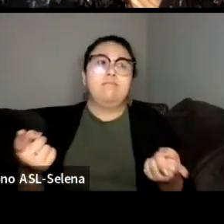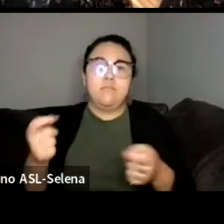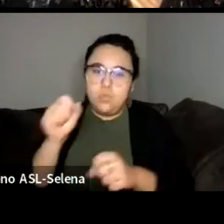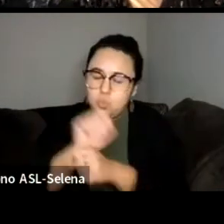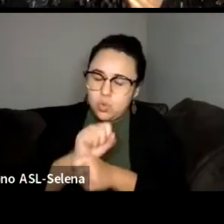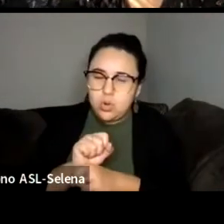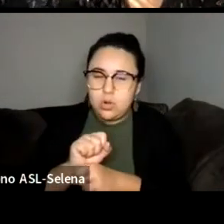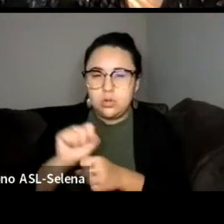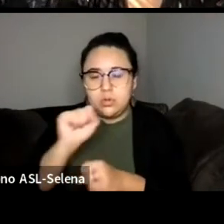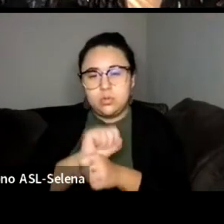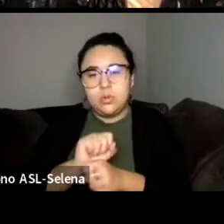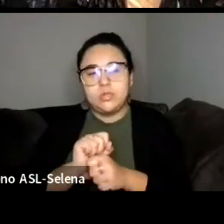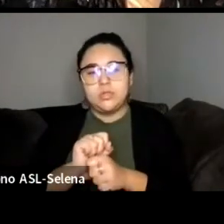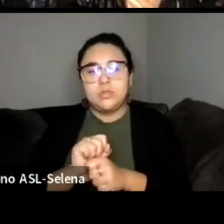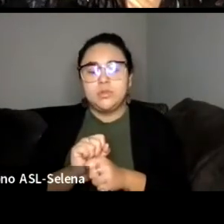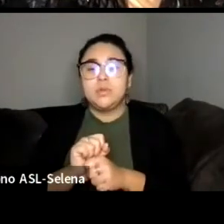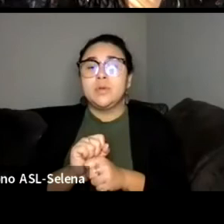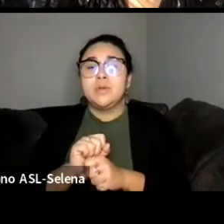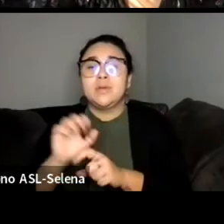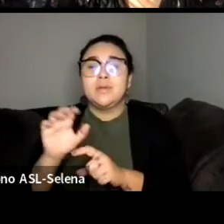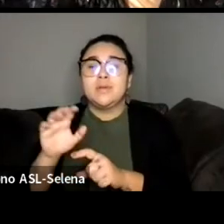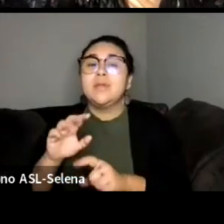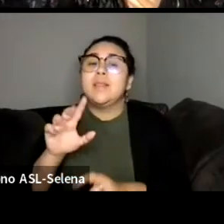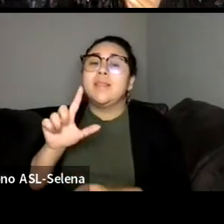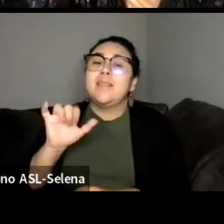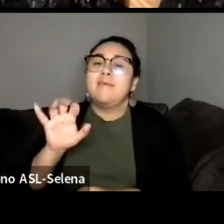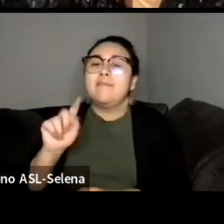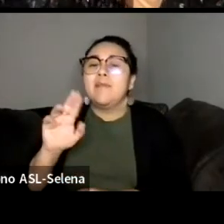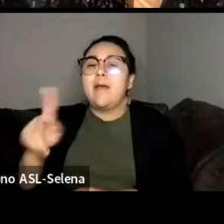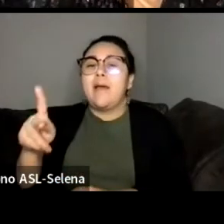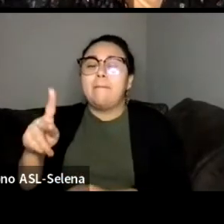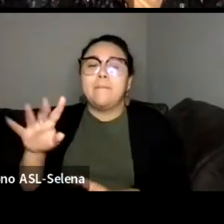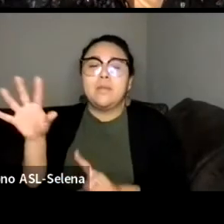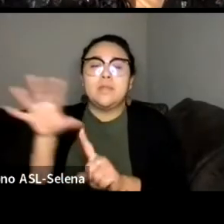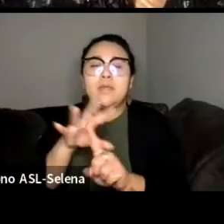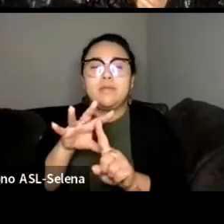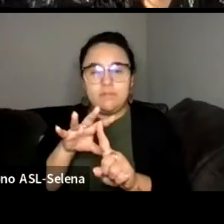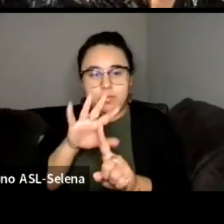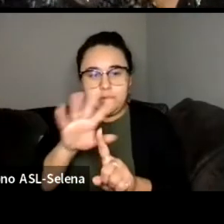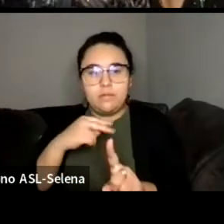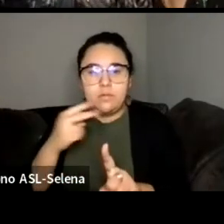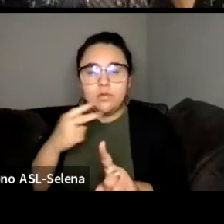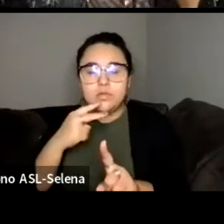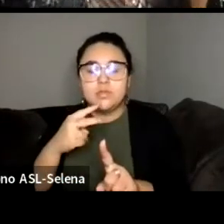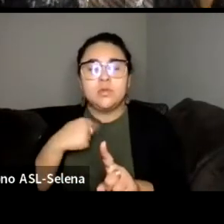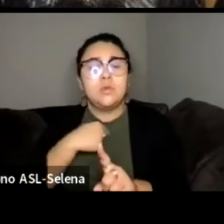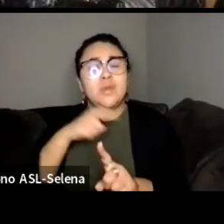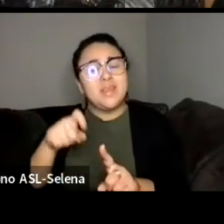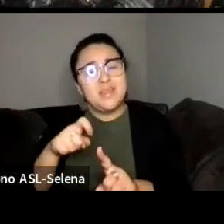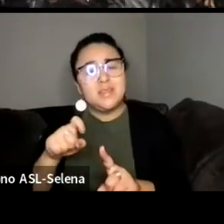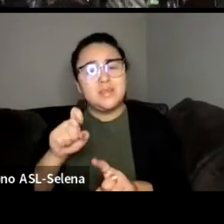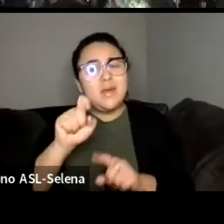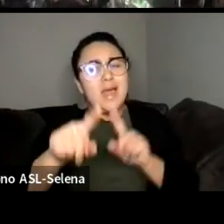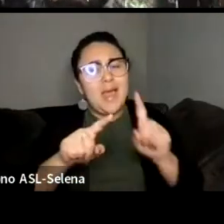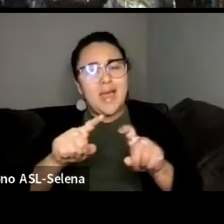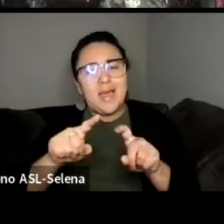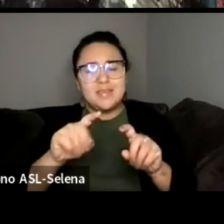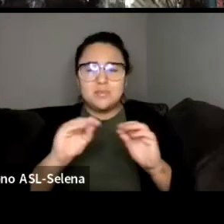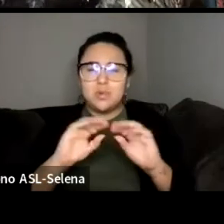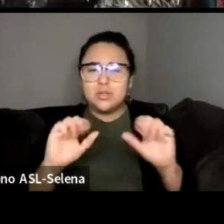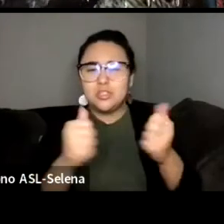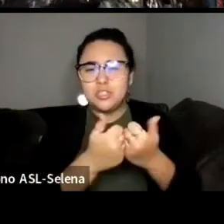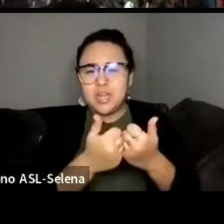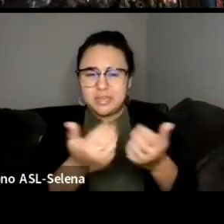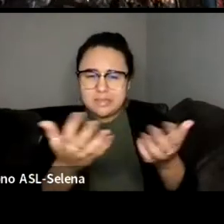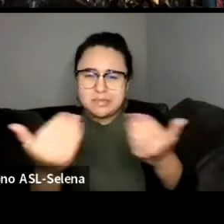and then just making sure we're providing hard resources and asking challenging questions so others can create spaces like that. Amazing.